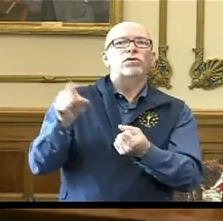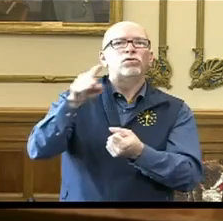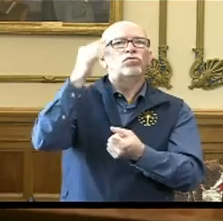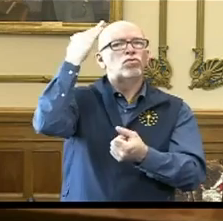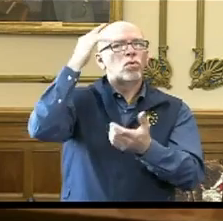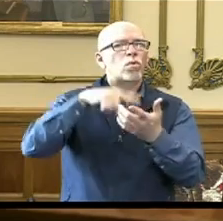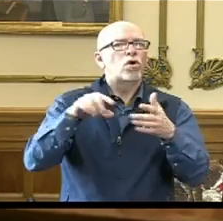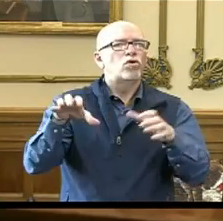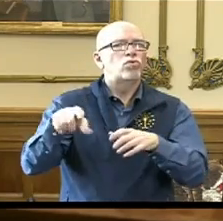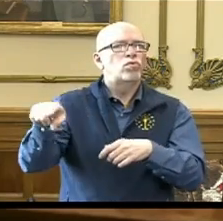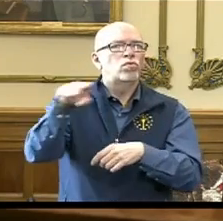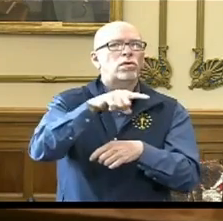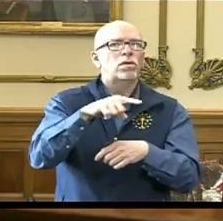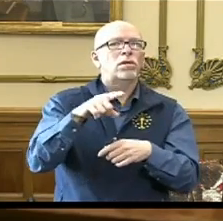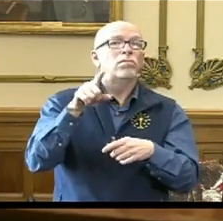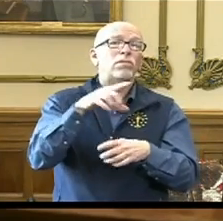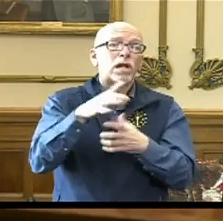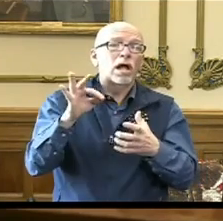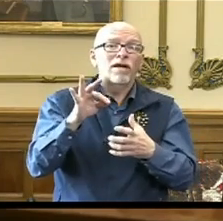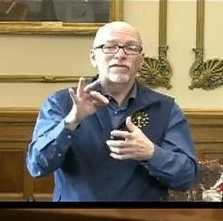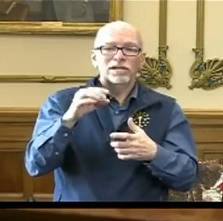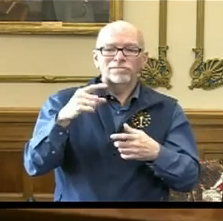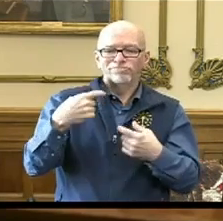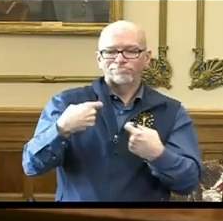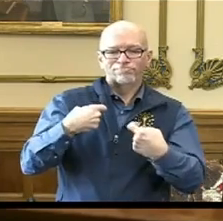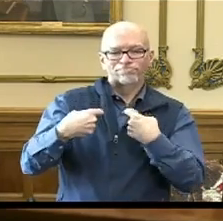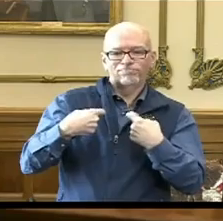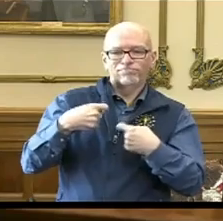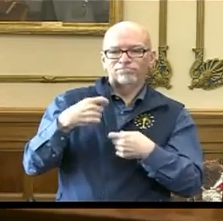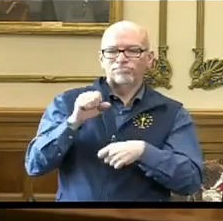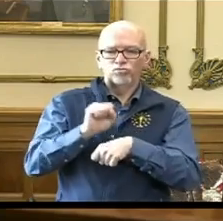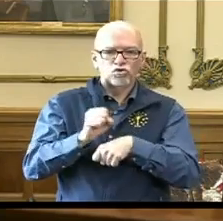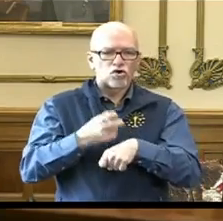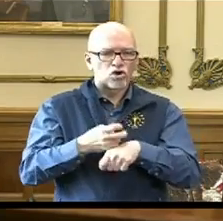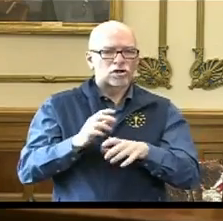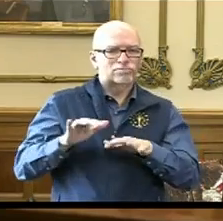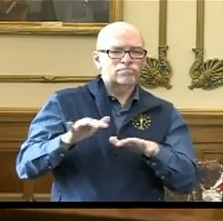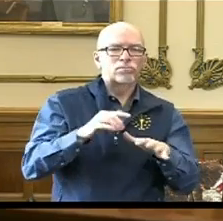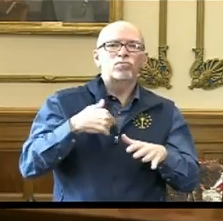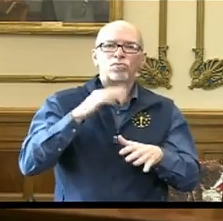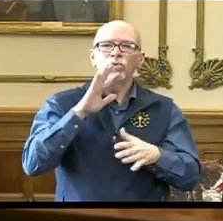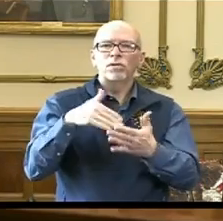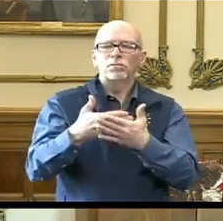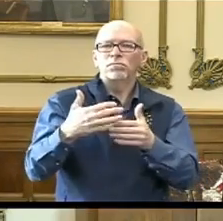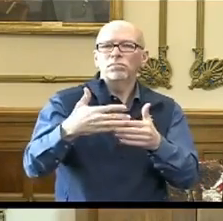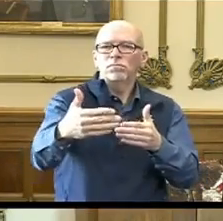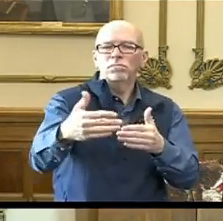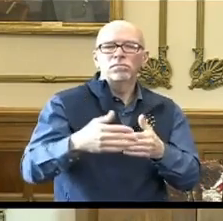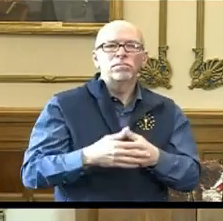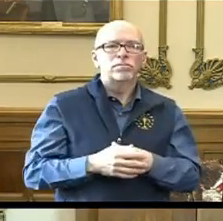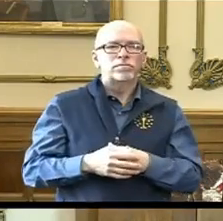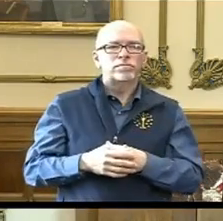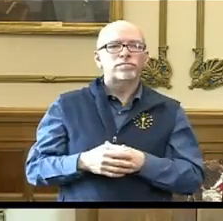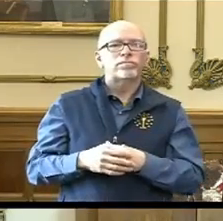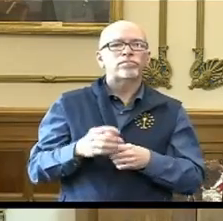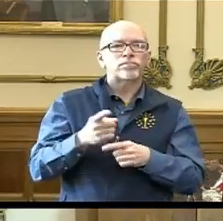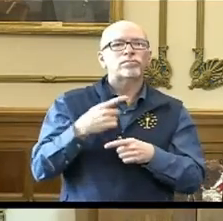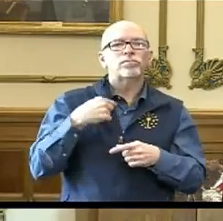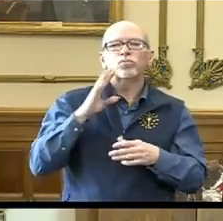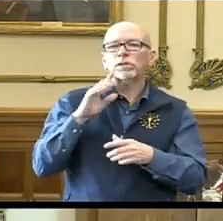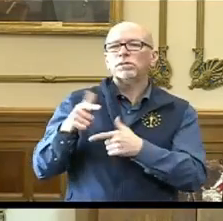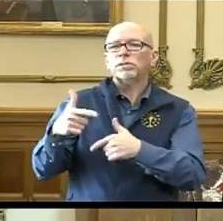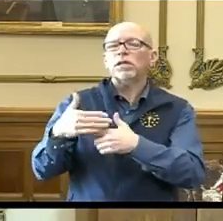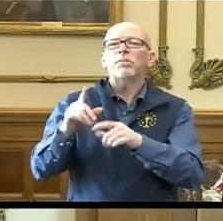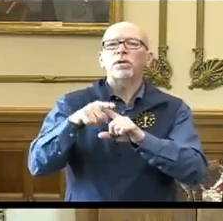going to take a lot of discipline, a lot of hard work to get through to where we get this behind us. Yeah, and we'll move right on, Rachel, but just